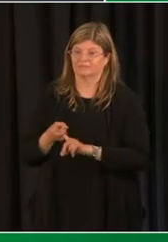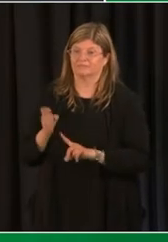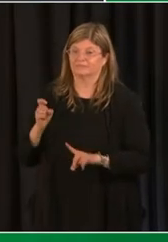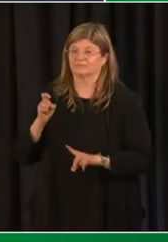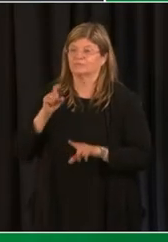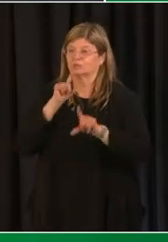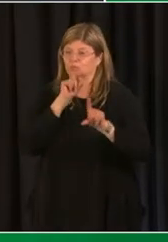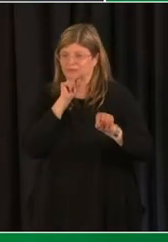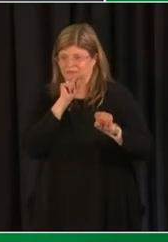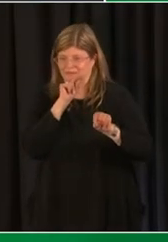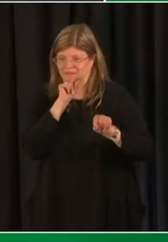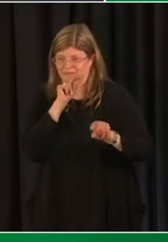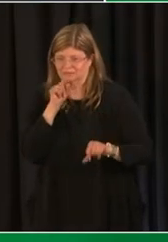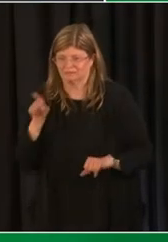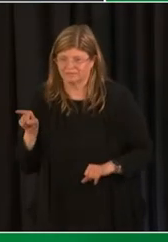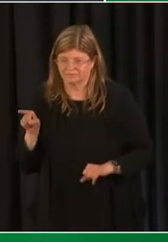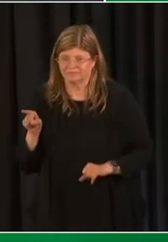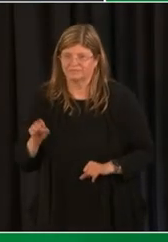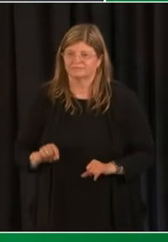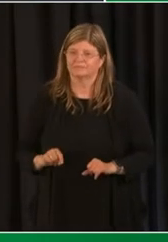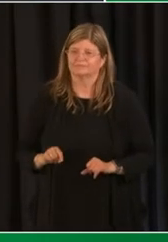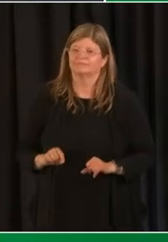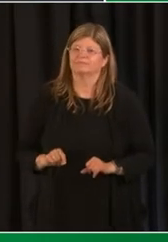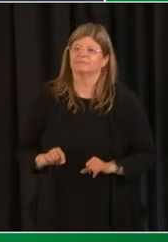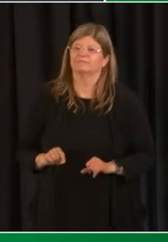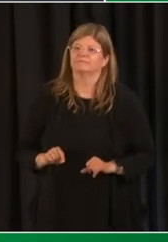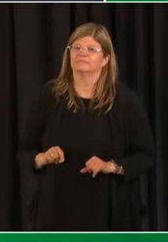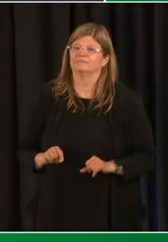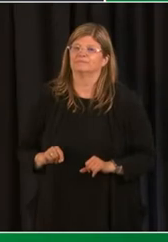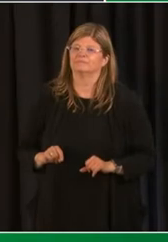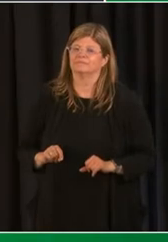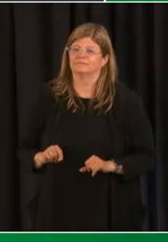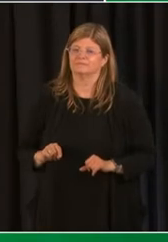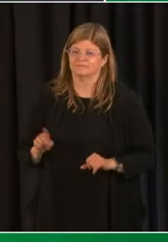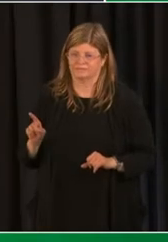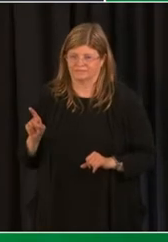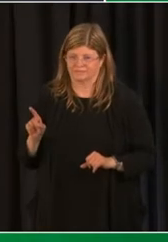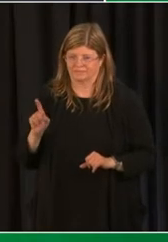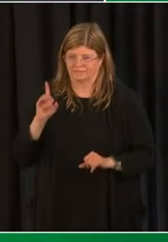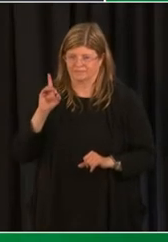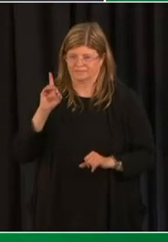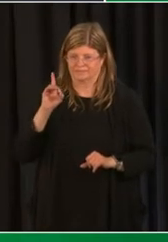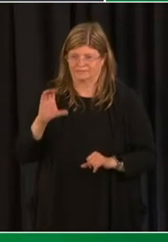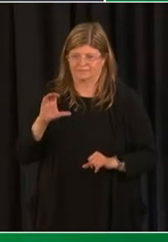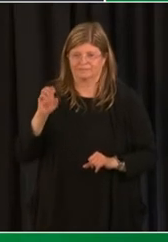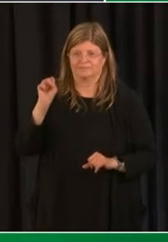Twitter. So it was, I just have the handle, DC